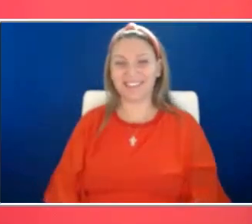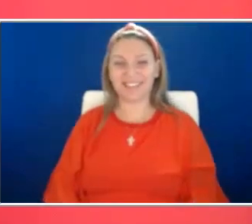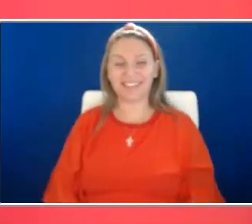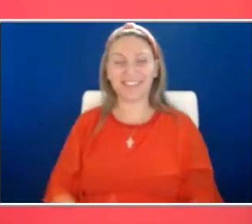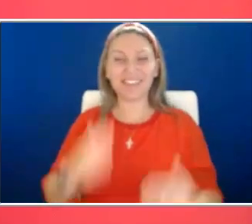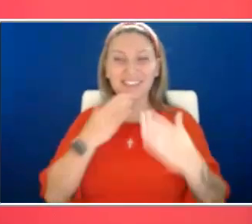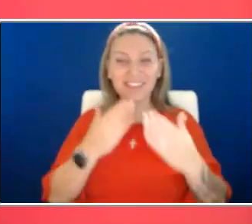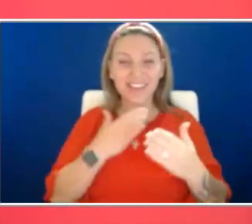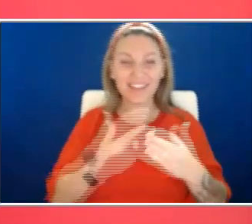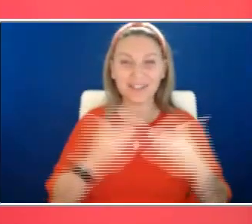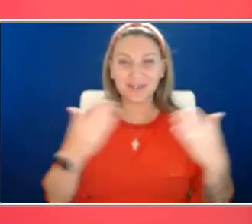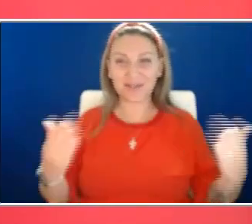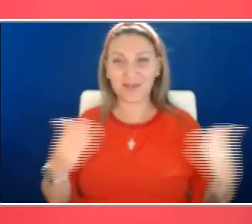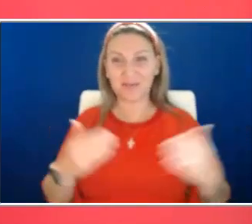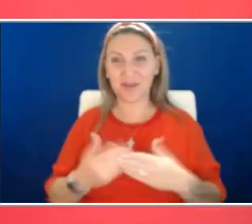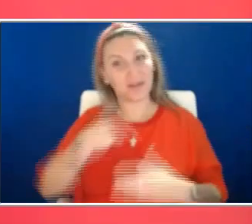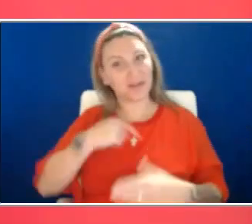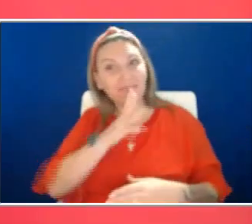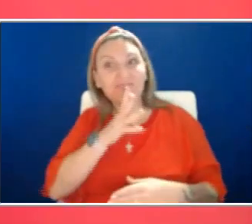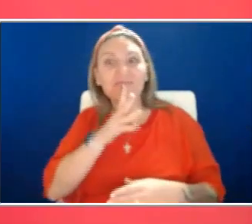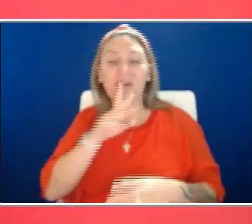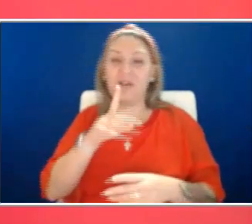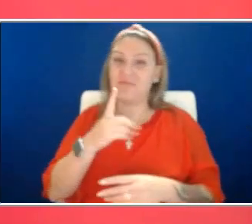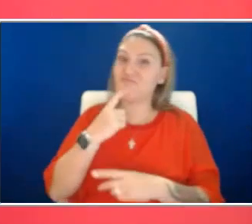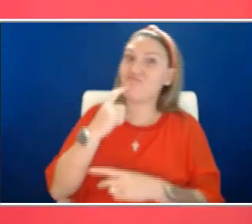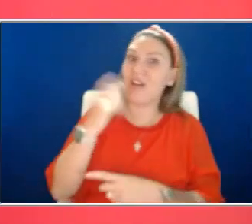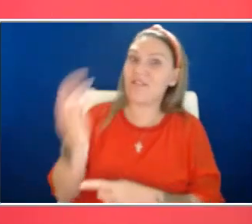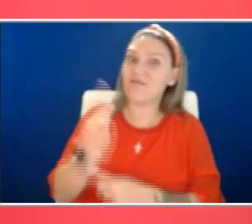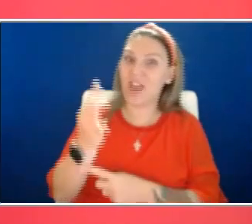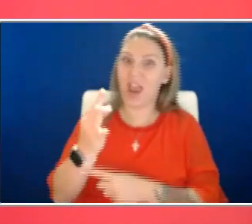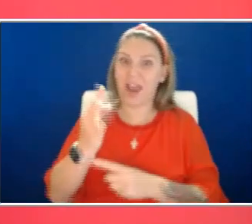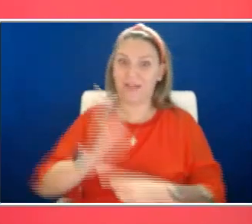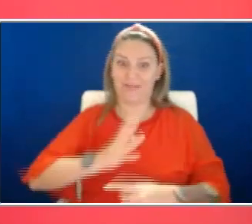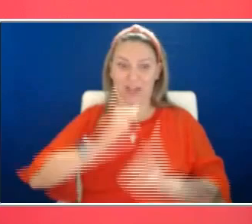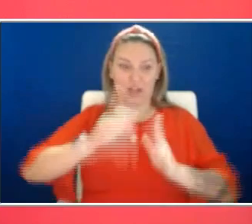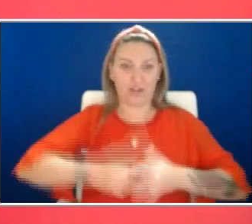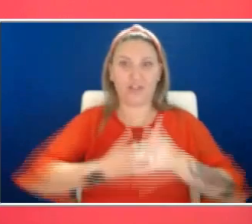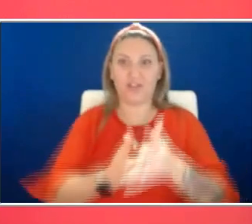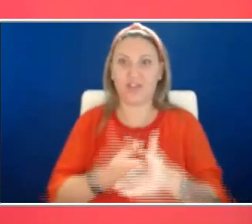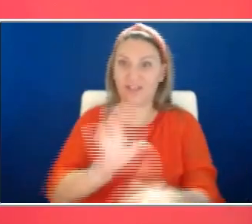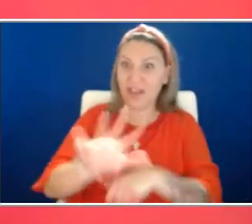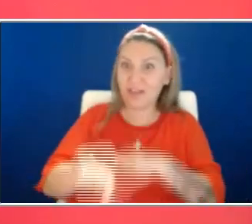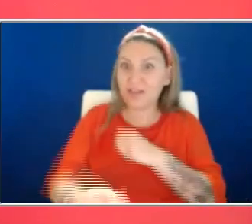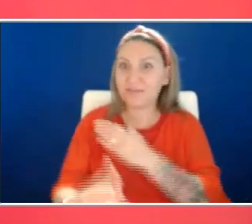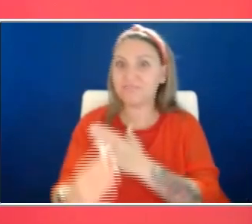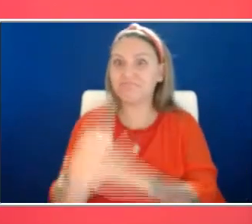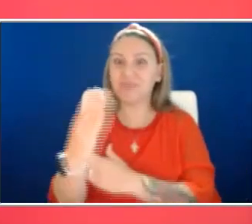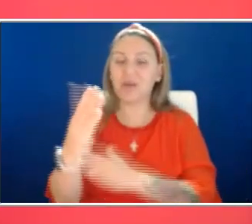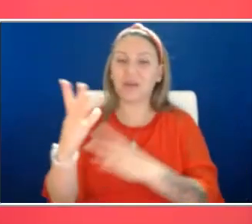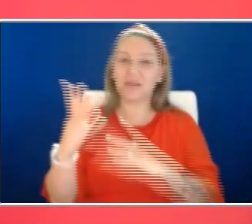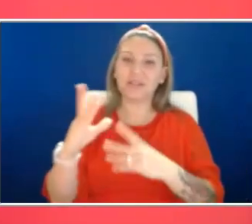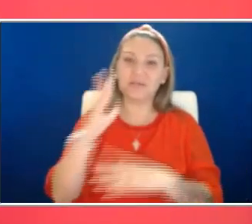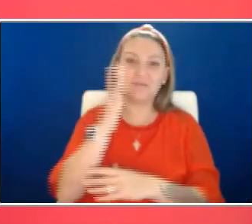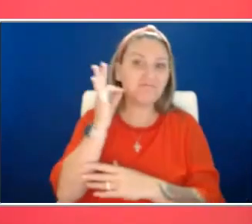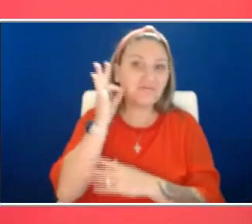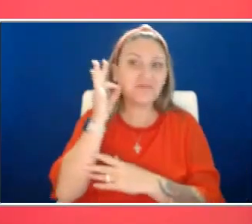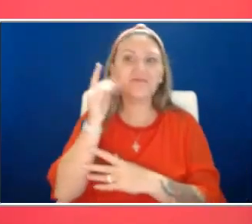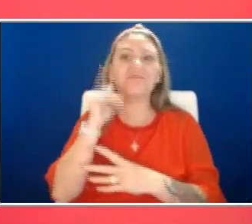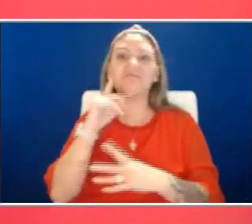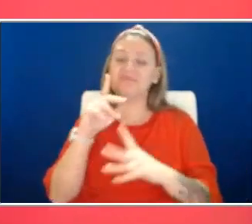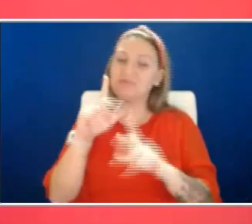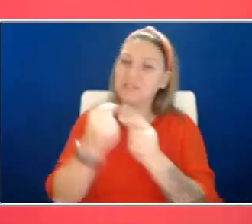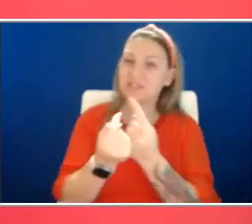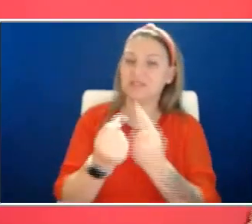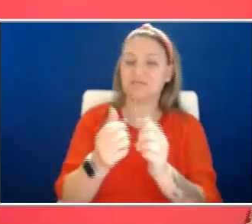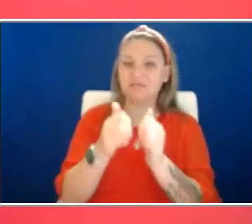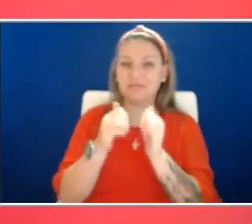well, as we've been talking about it, Red Friday officially kicked off at 5 o'clock this morning. The Chiefs teamed up with the Ronald McDonald House Charities to